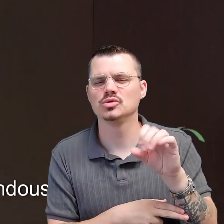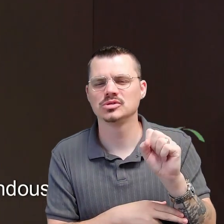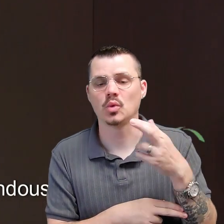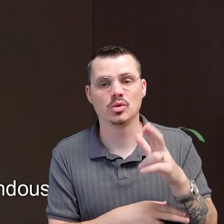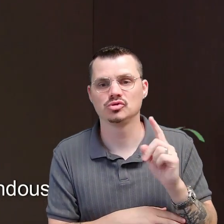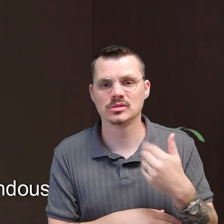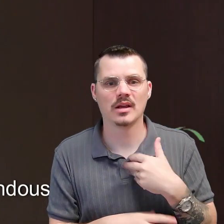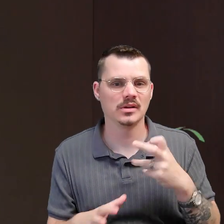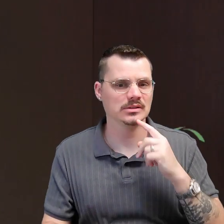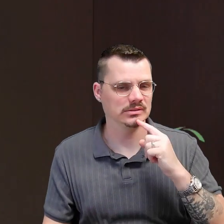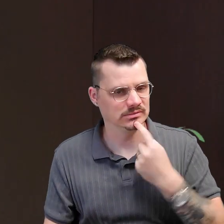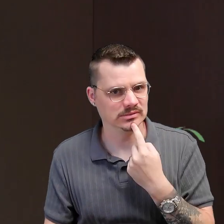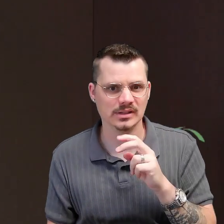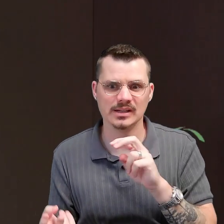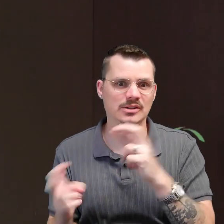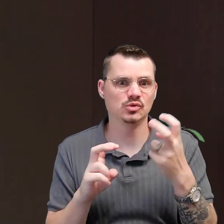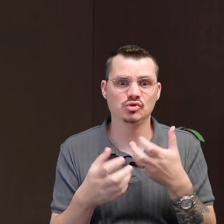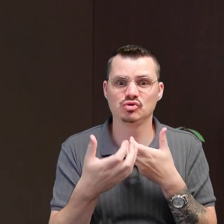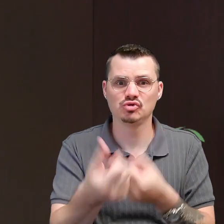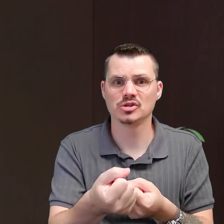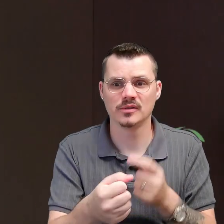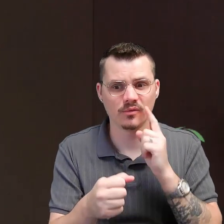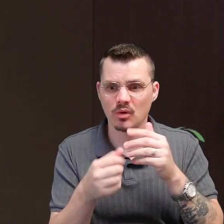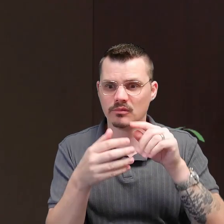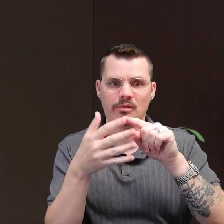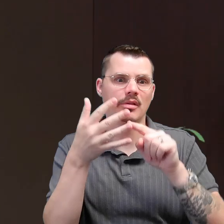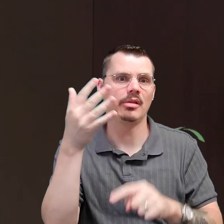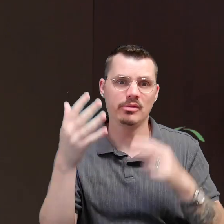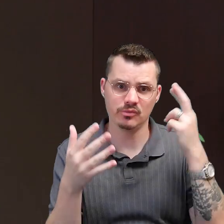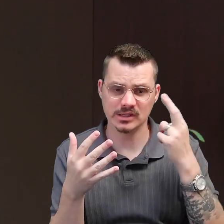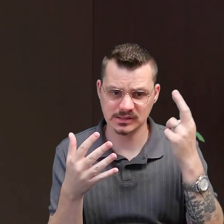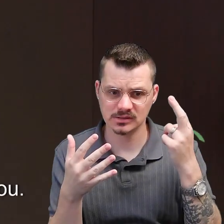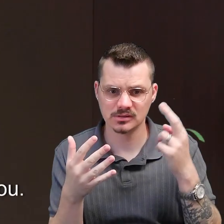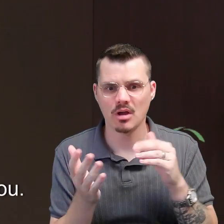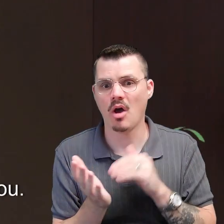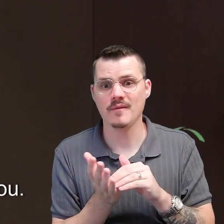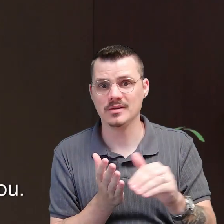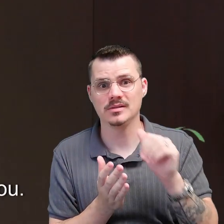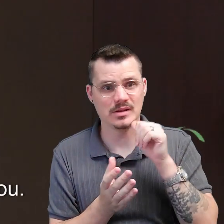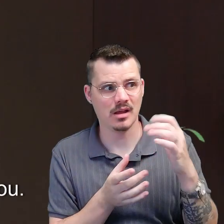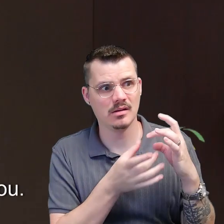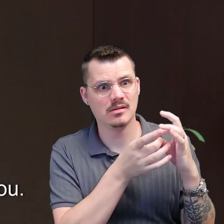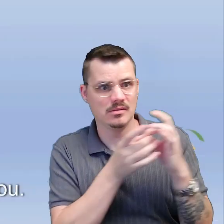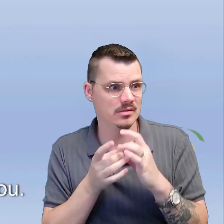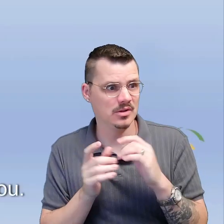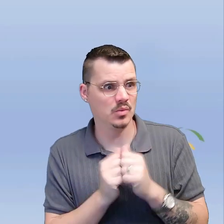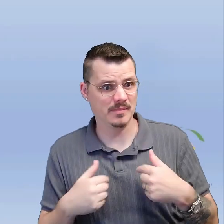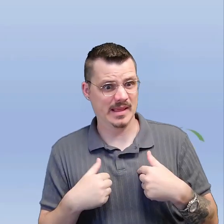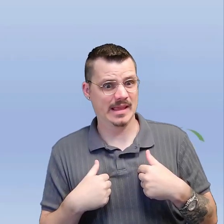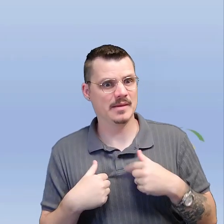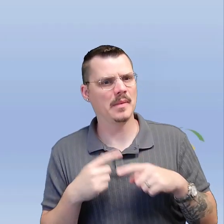just have tremendous issues trusting you for all kinds of reasons, often not having a thing to do with